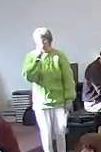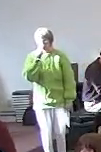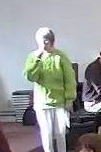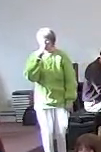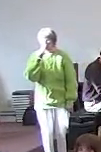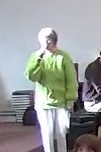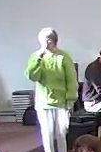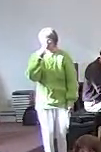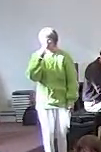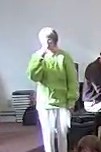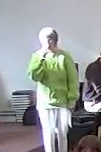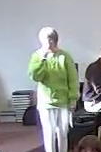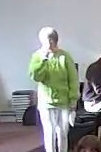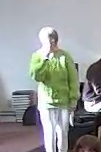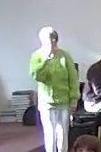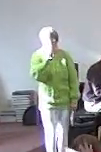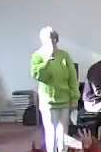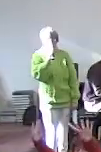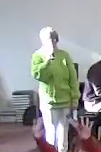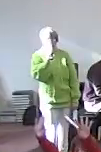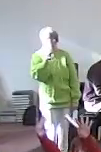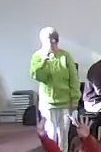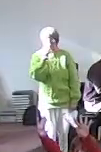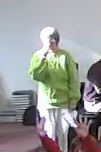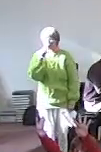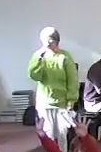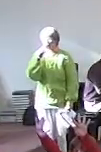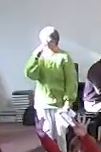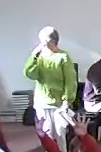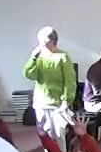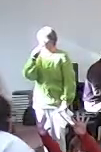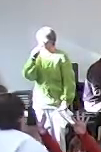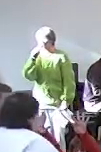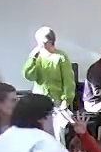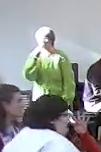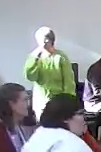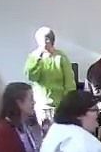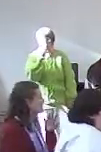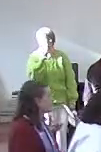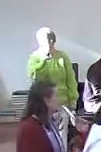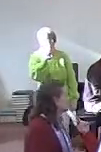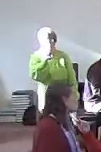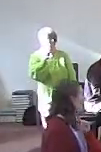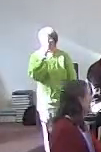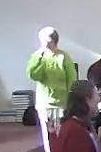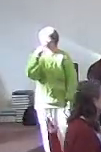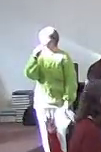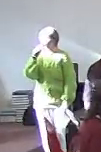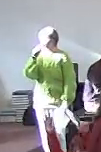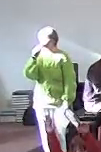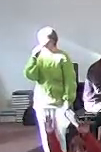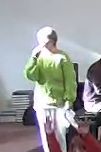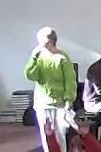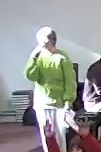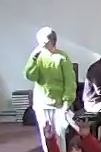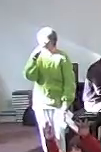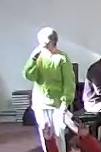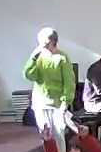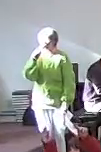Wherever you walk in love. Wherever you walk in